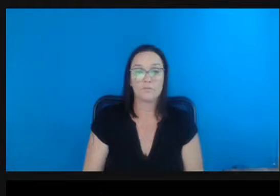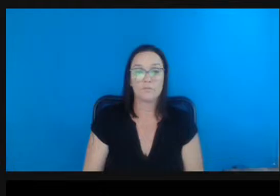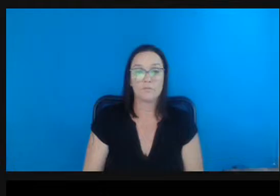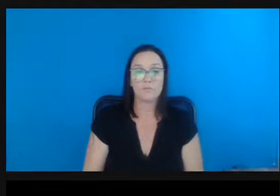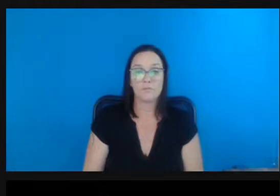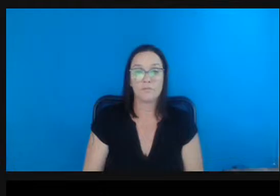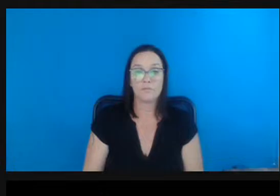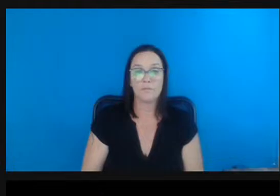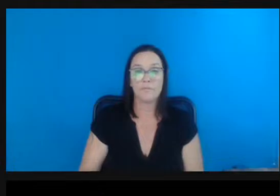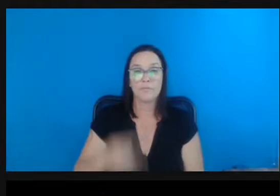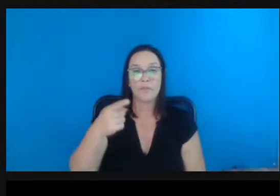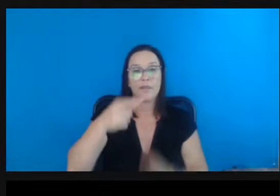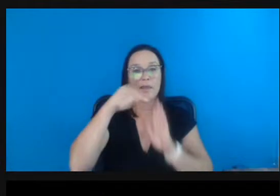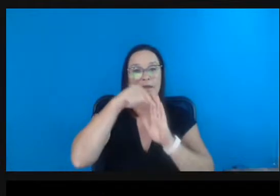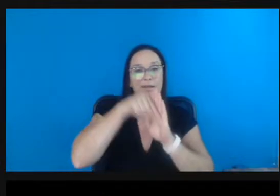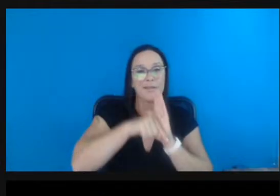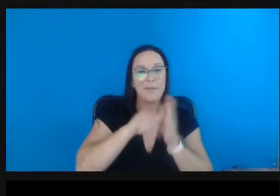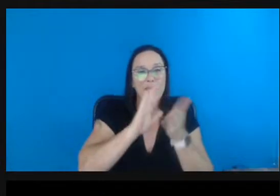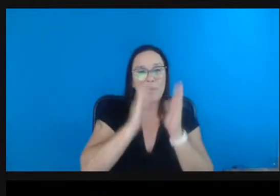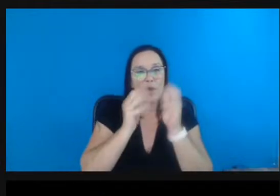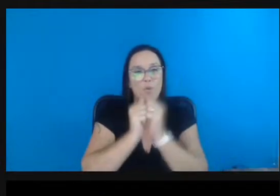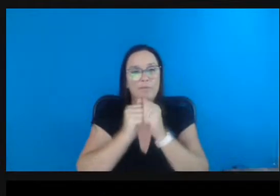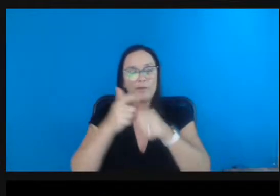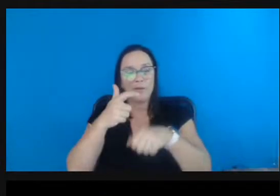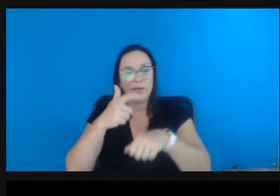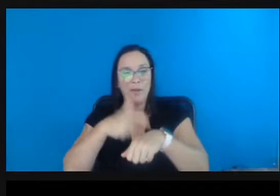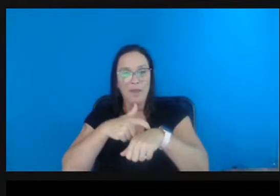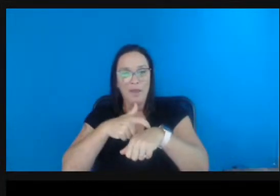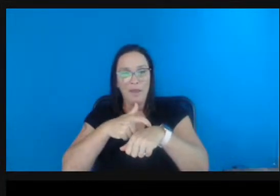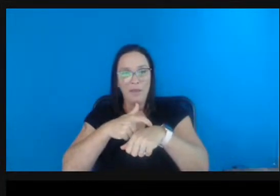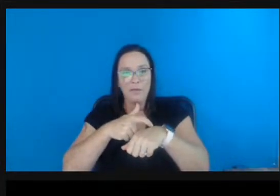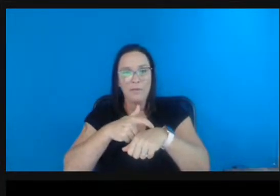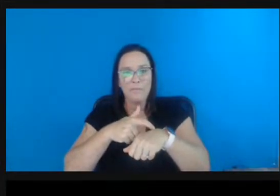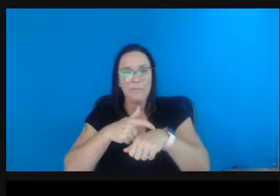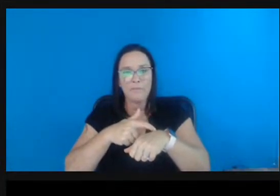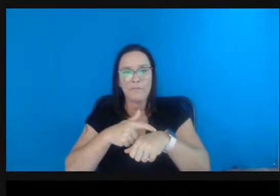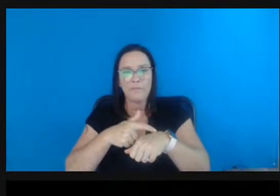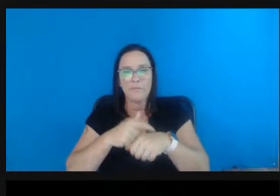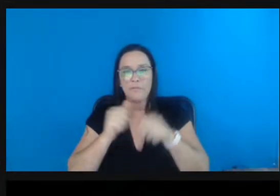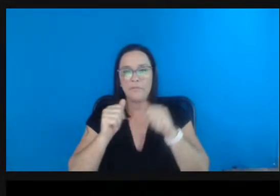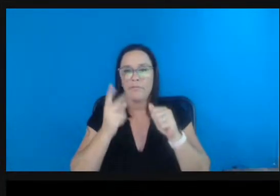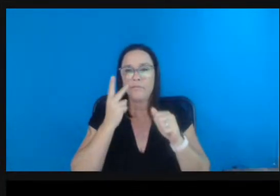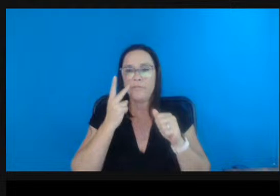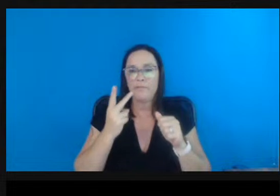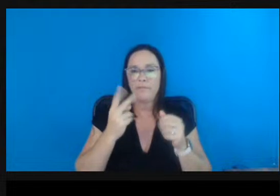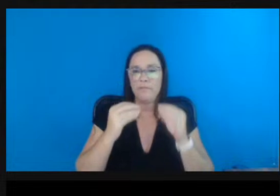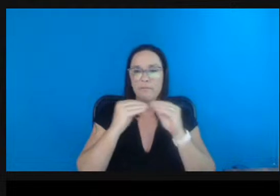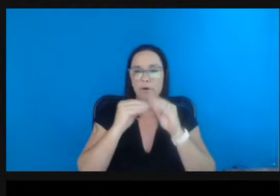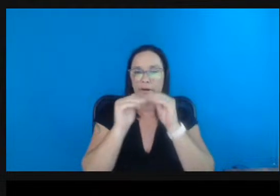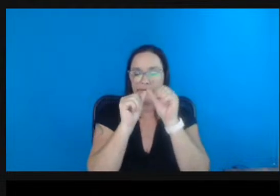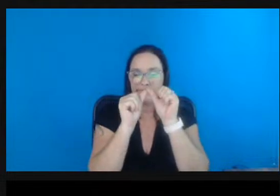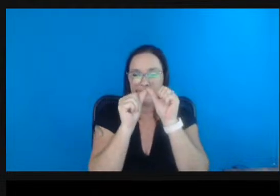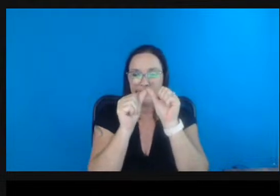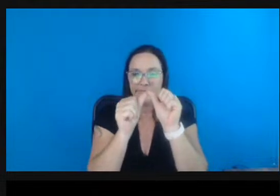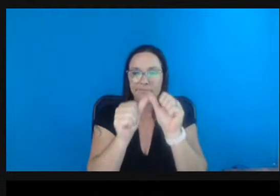depth versus time plot. So in the orange band, you can see it's a little steadier over the last month, maybe getting a little bit